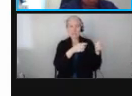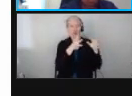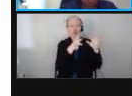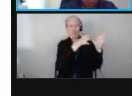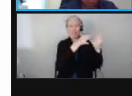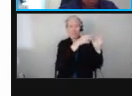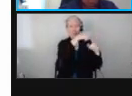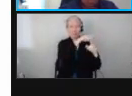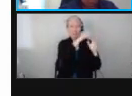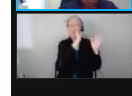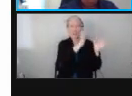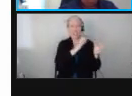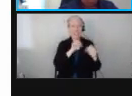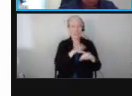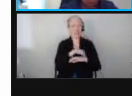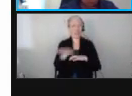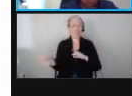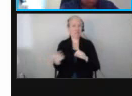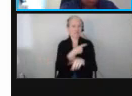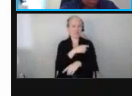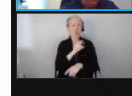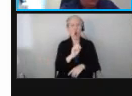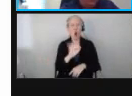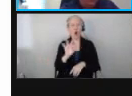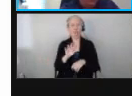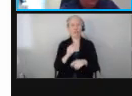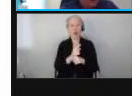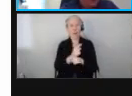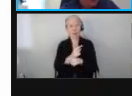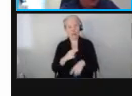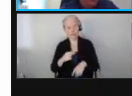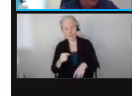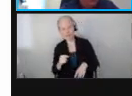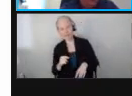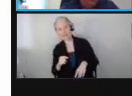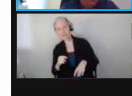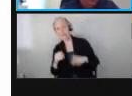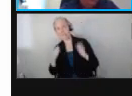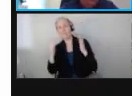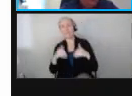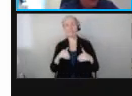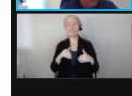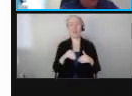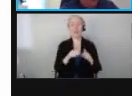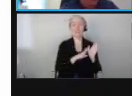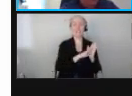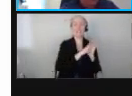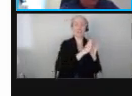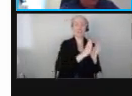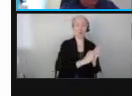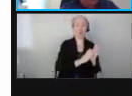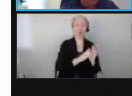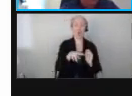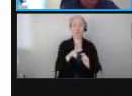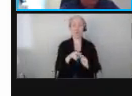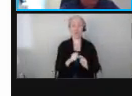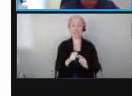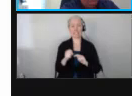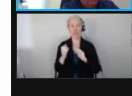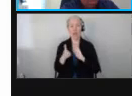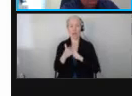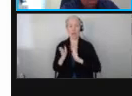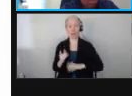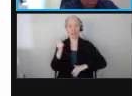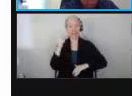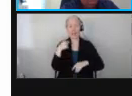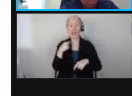influence. This principle of developers versus operators, very, very important. You can't just develop a complex system and hand it